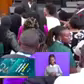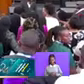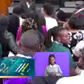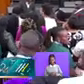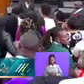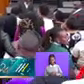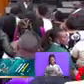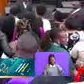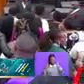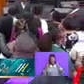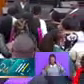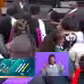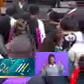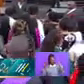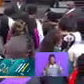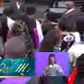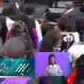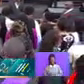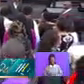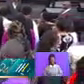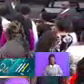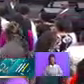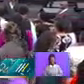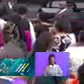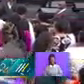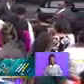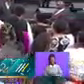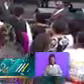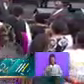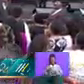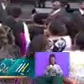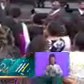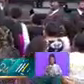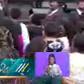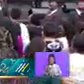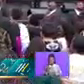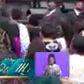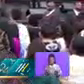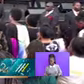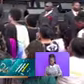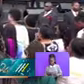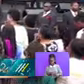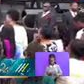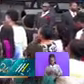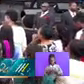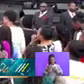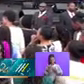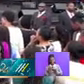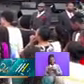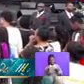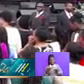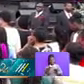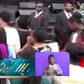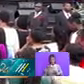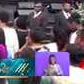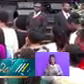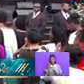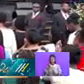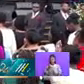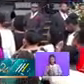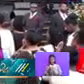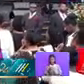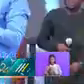ground Hallelujah and let me also tell you the next thing God is going to be